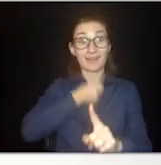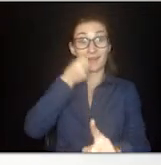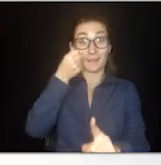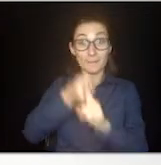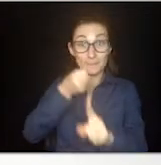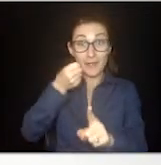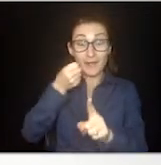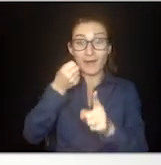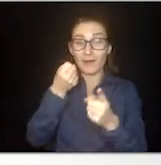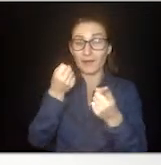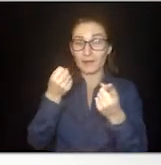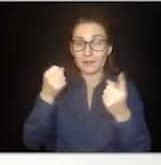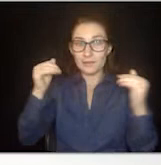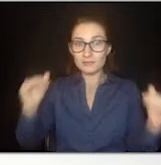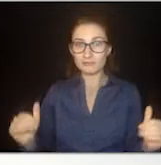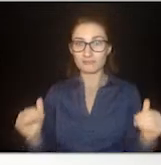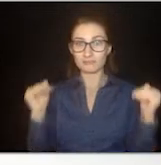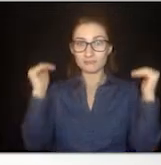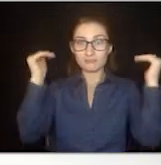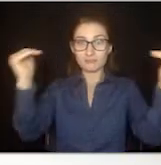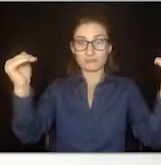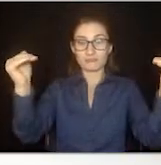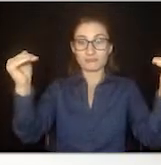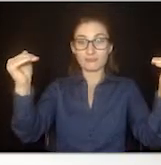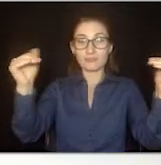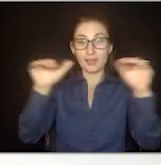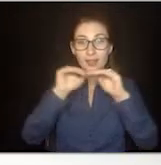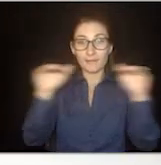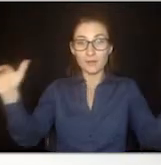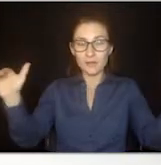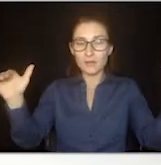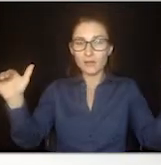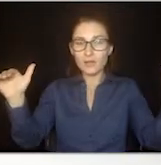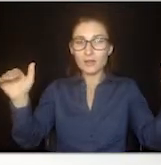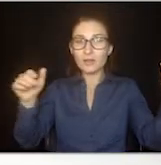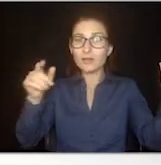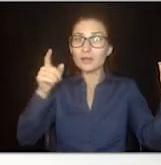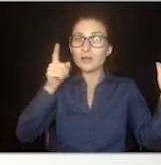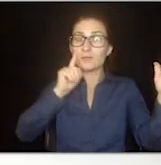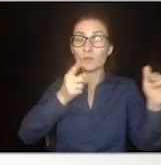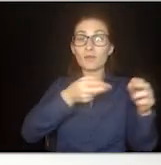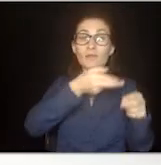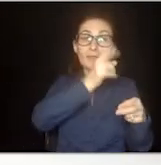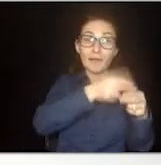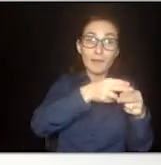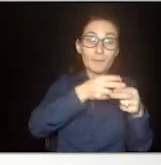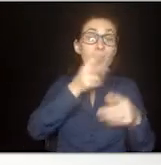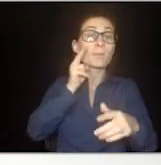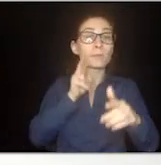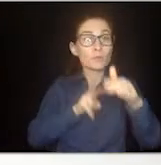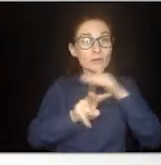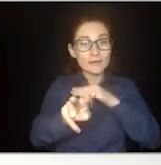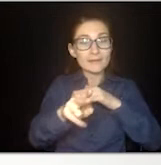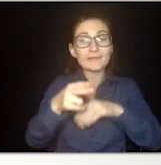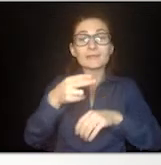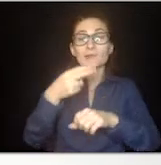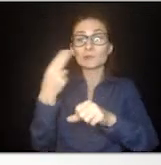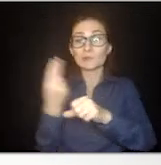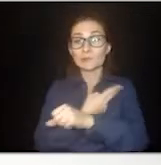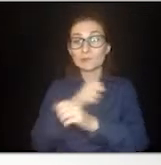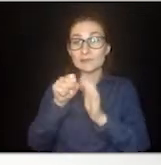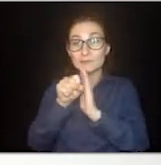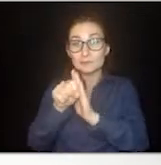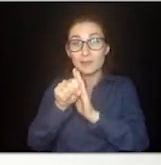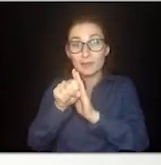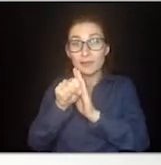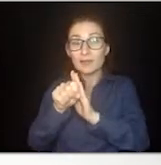your ability to be able to advance and to move into the next level, which is to name,